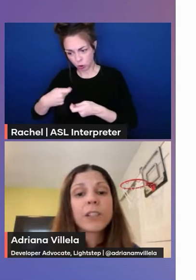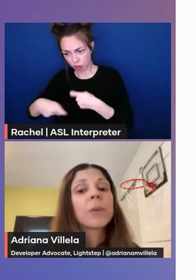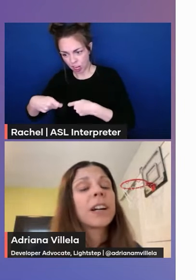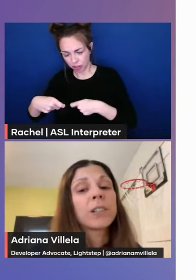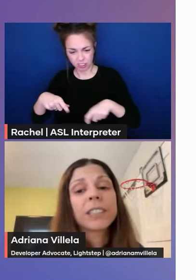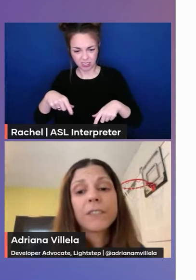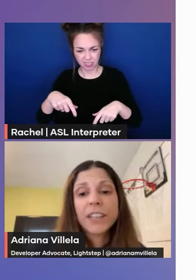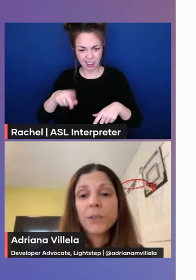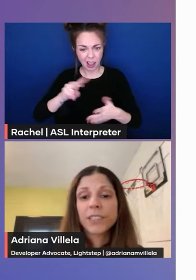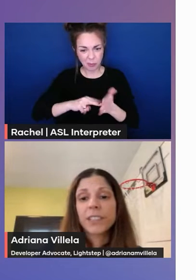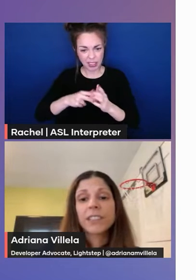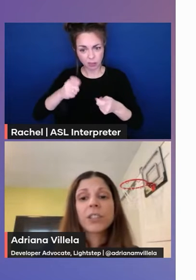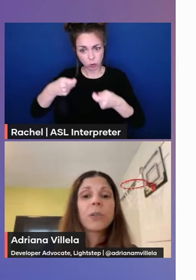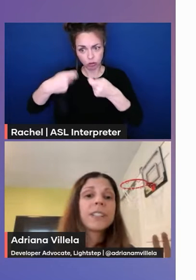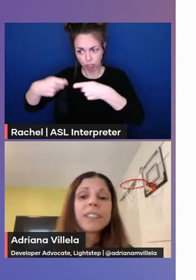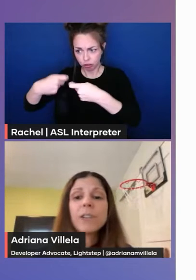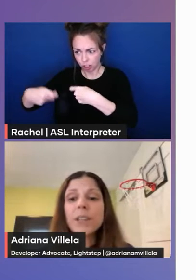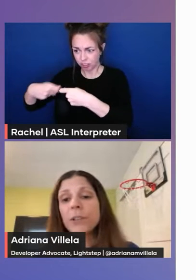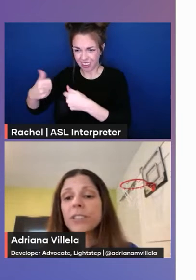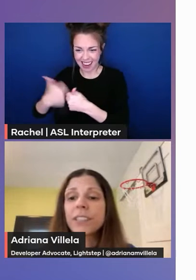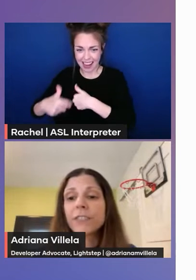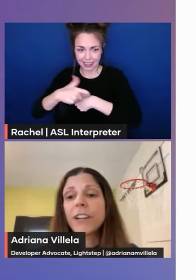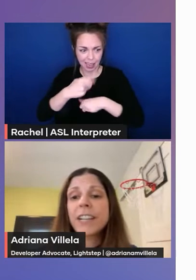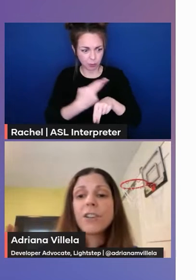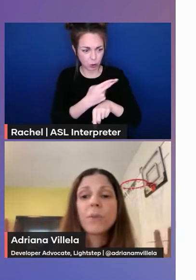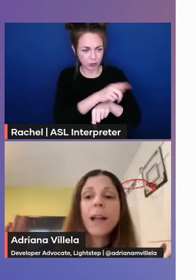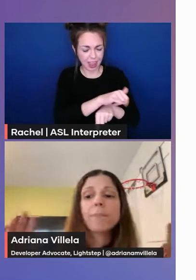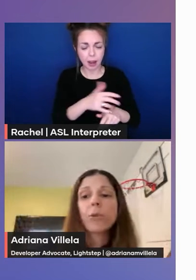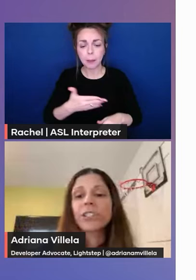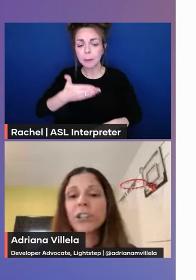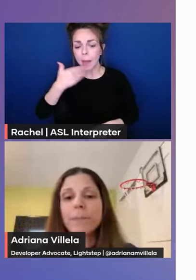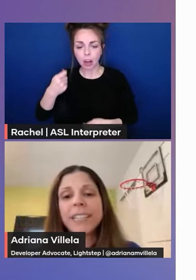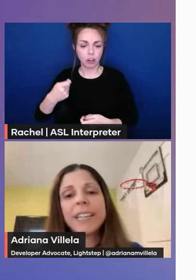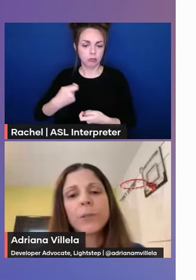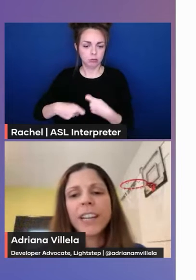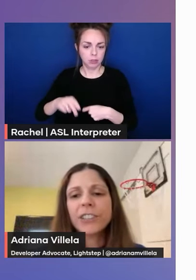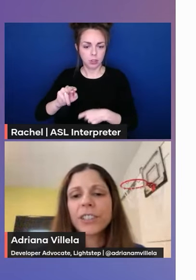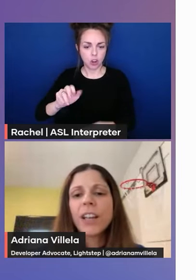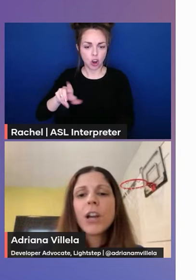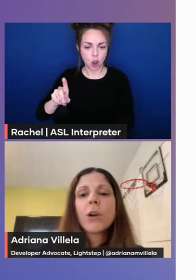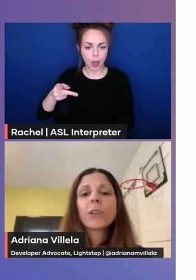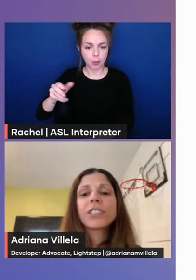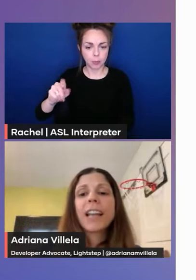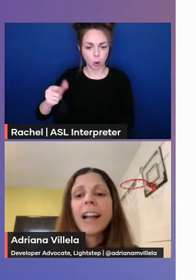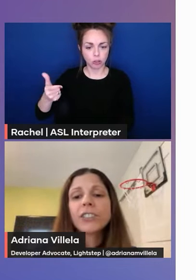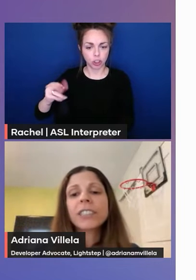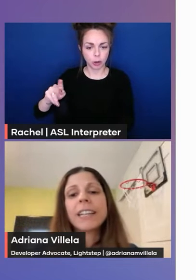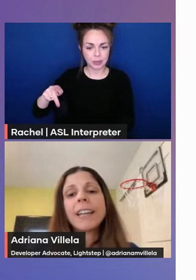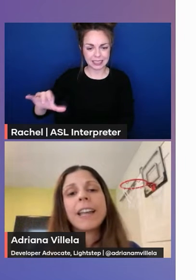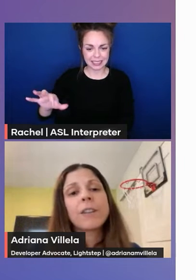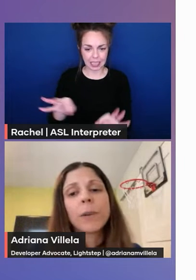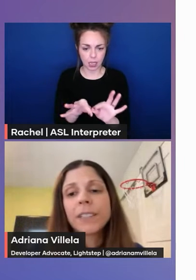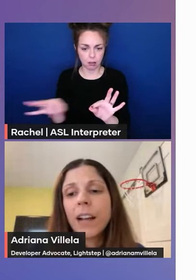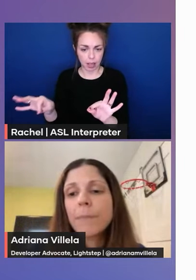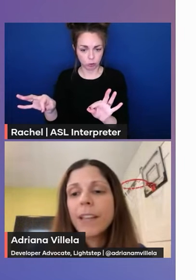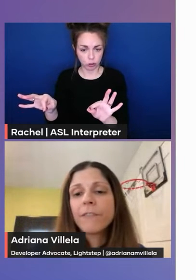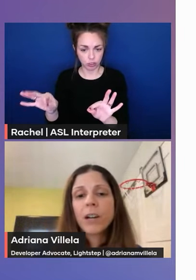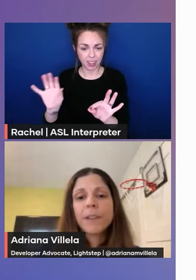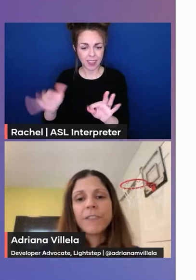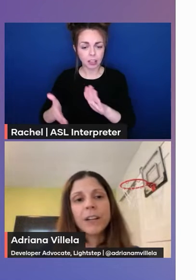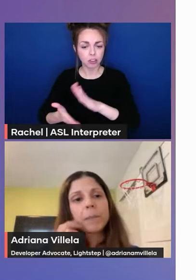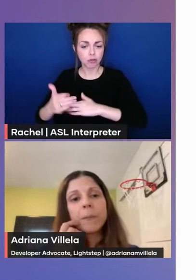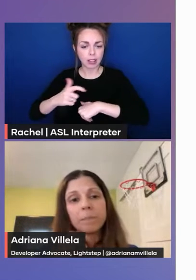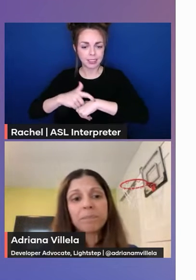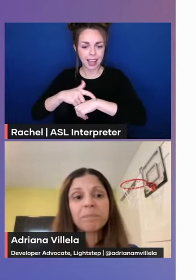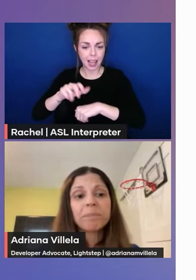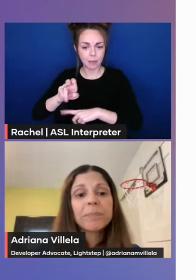value everywhere else that uses it. So instead we use this funny Nomad port gRPC notation, which is actually a runtime